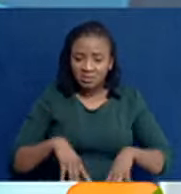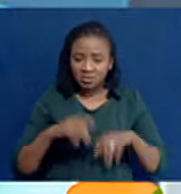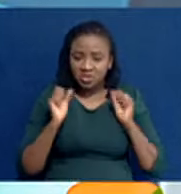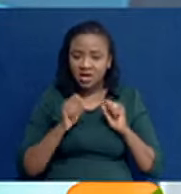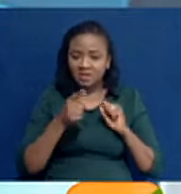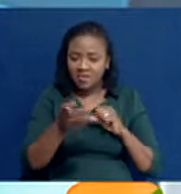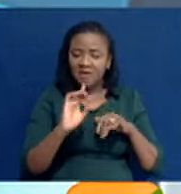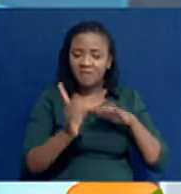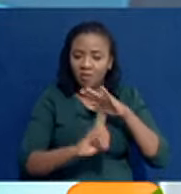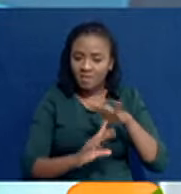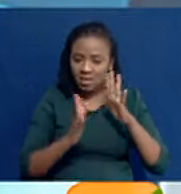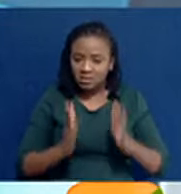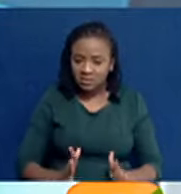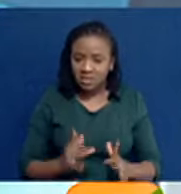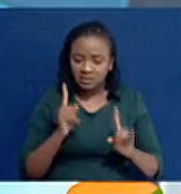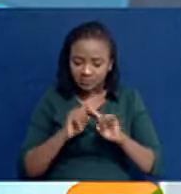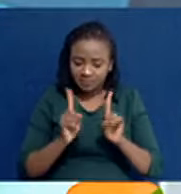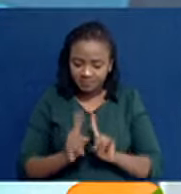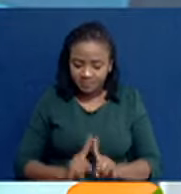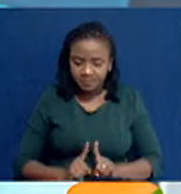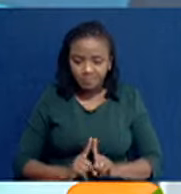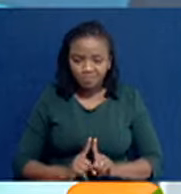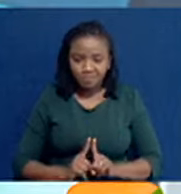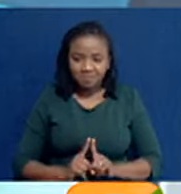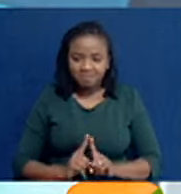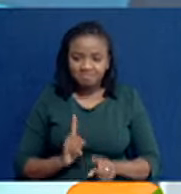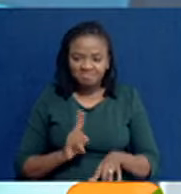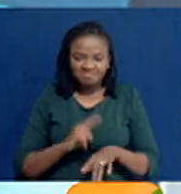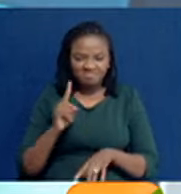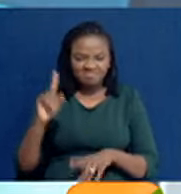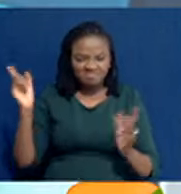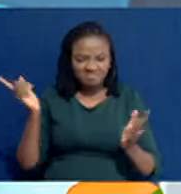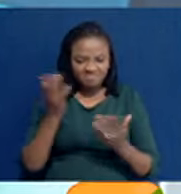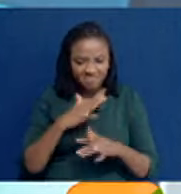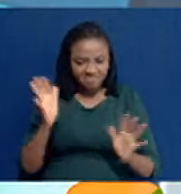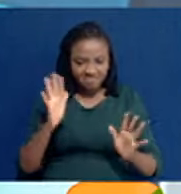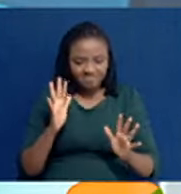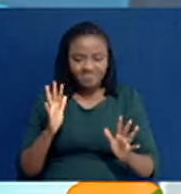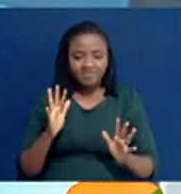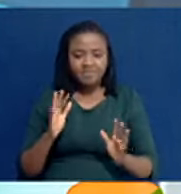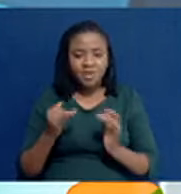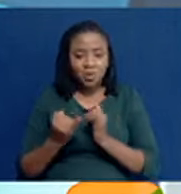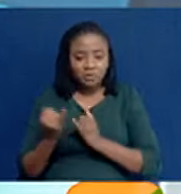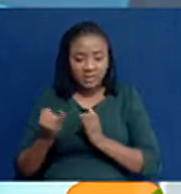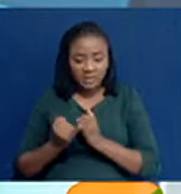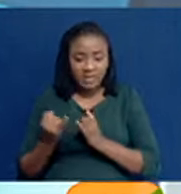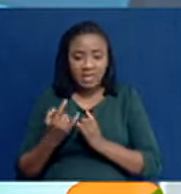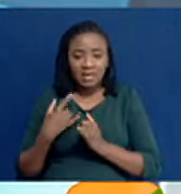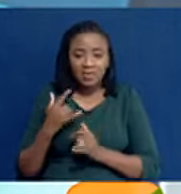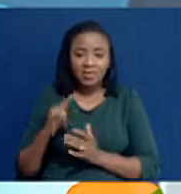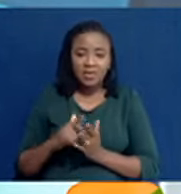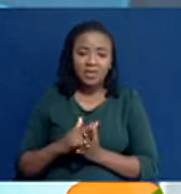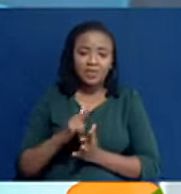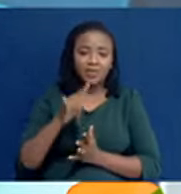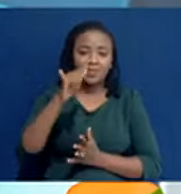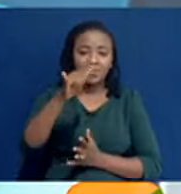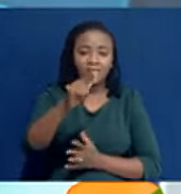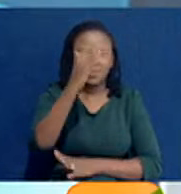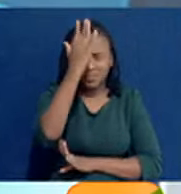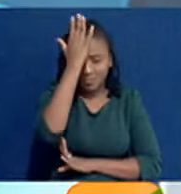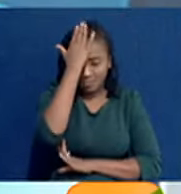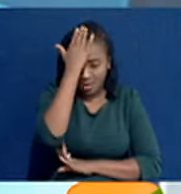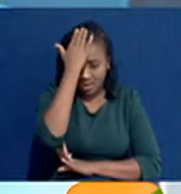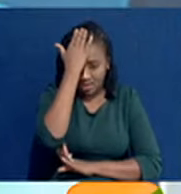ministers of health. And immediately I finished that, on a Saturday, we flew out on Monday, now